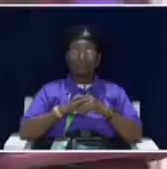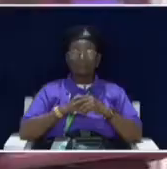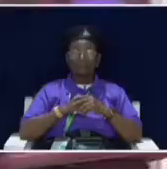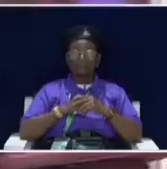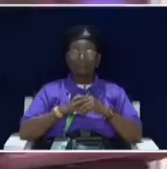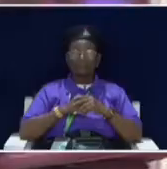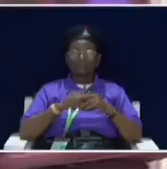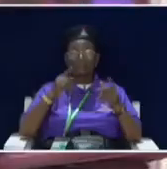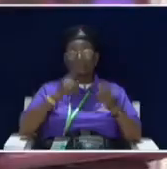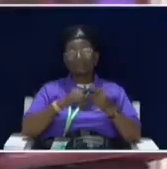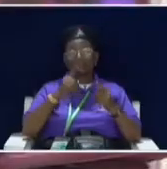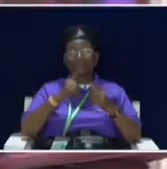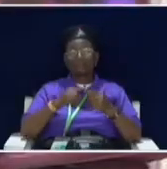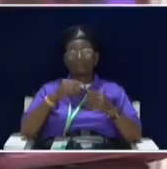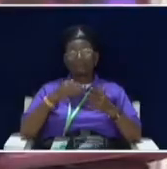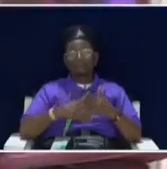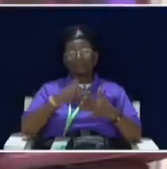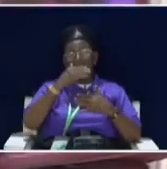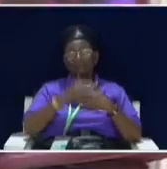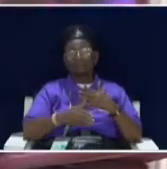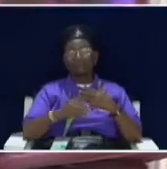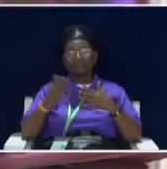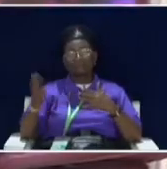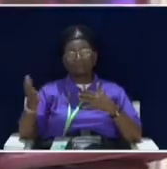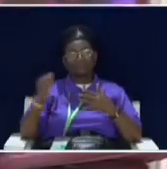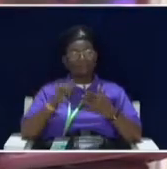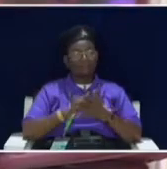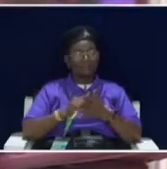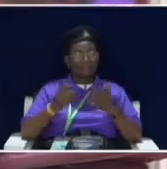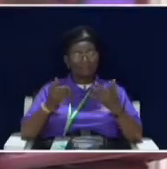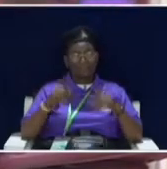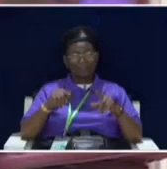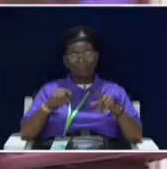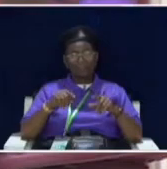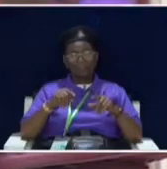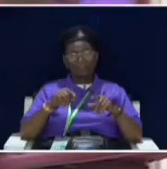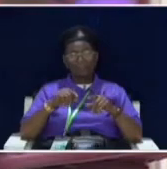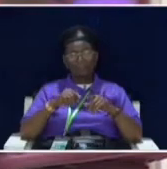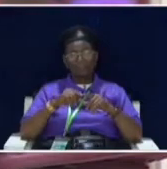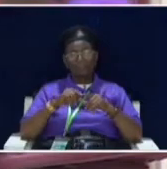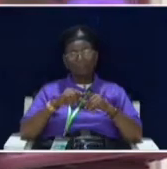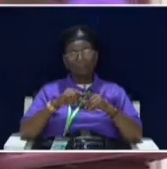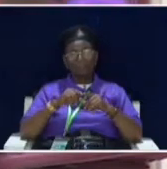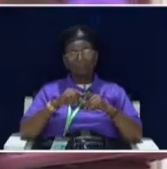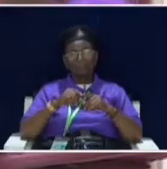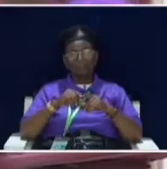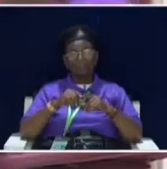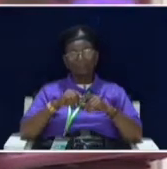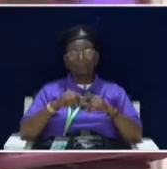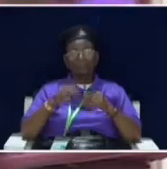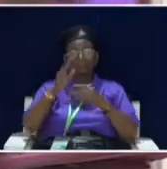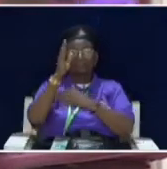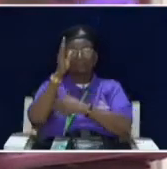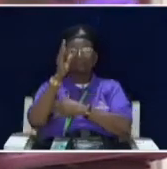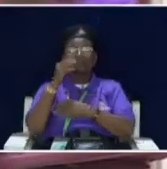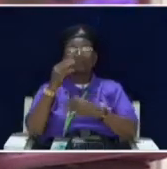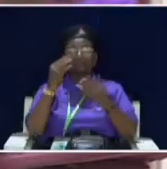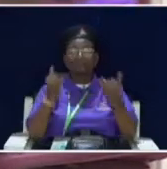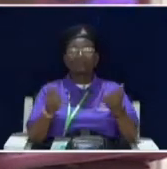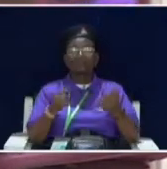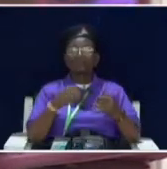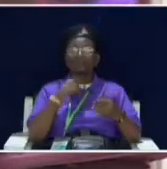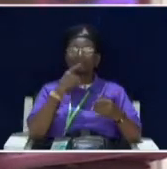And then the next thing that happened, As God now told Moses,